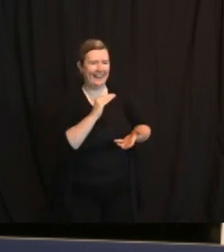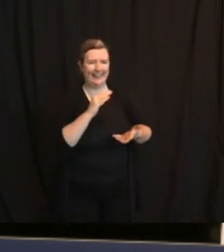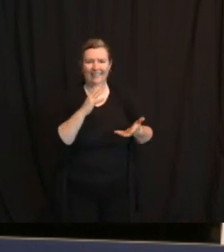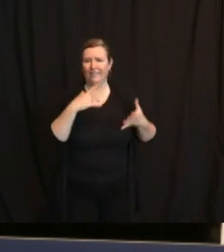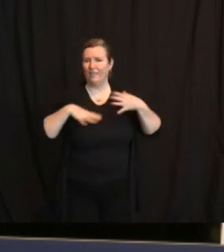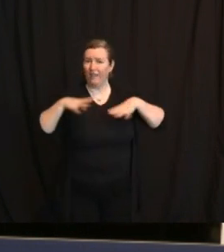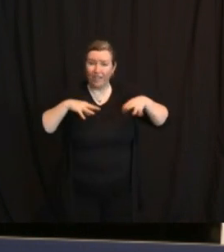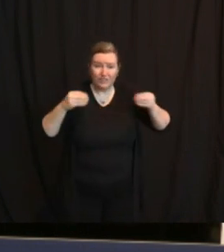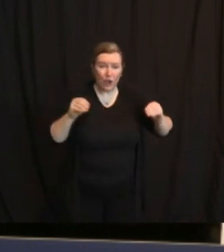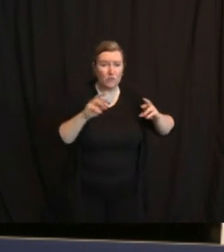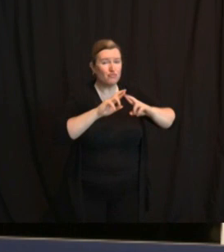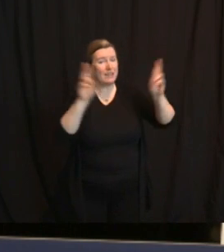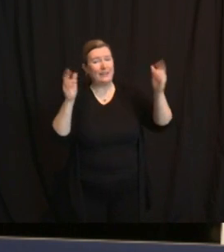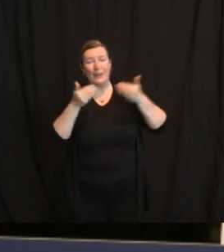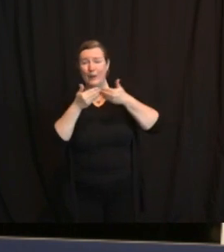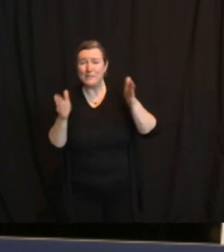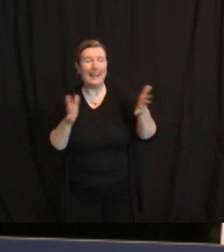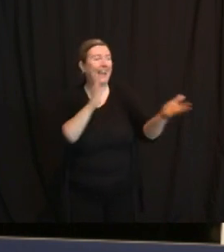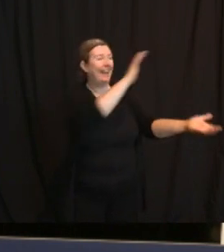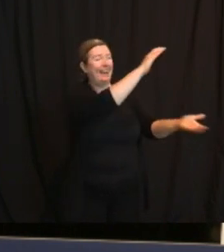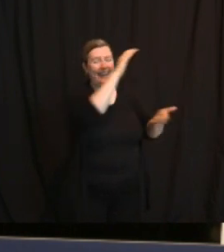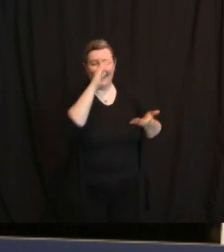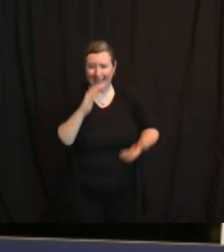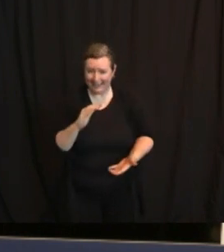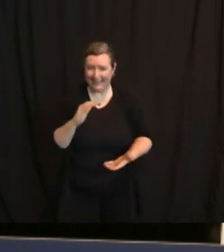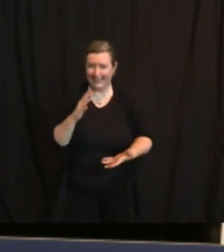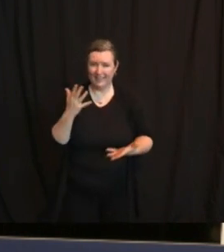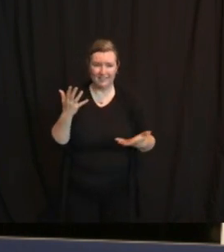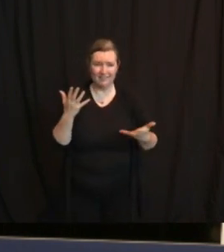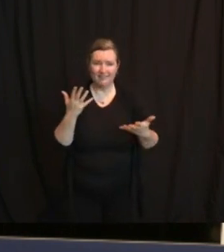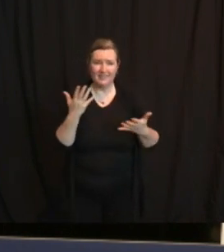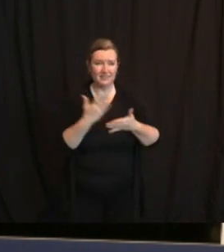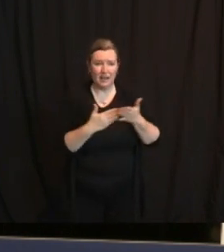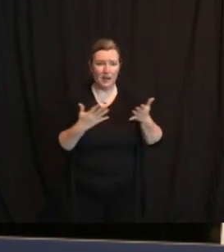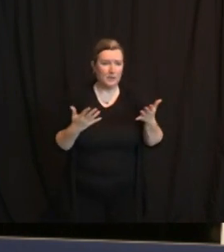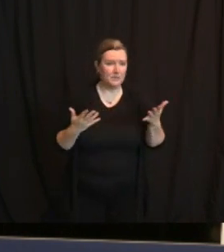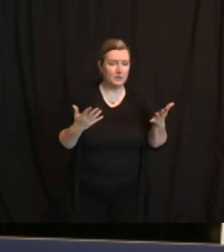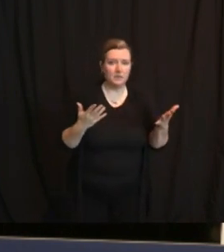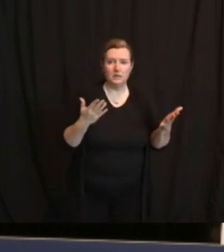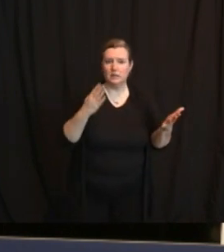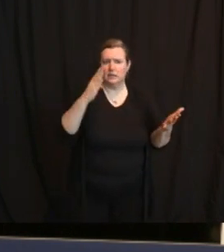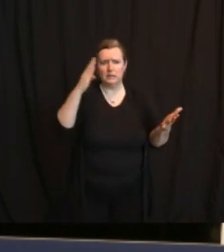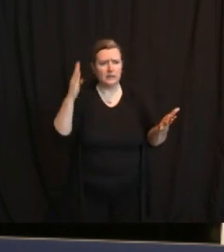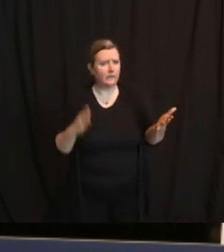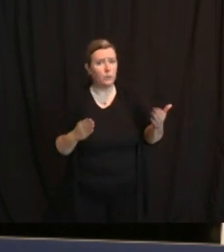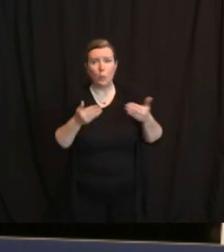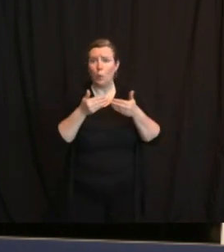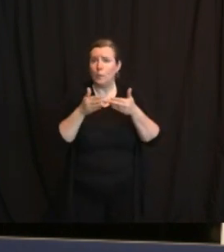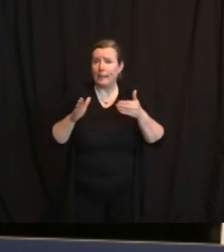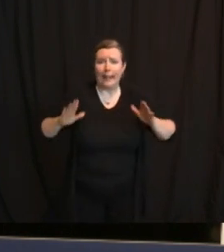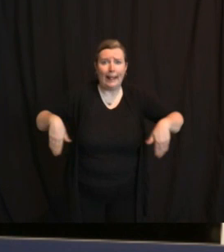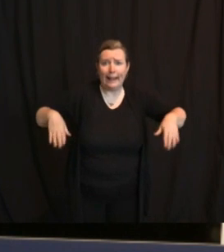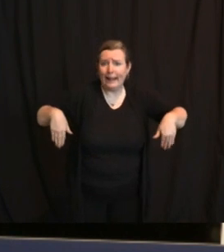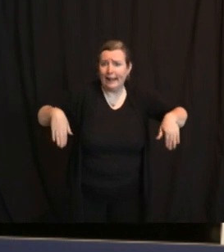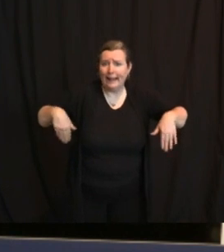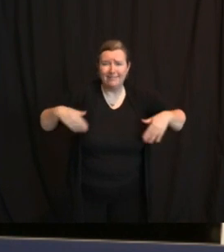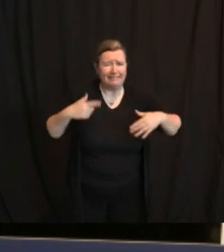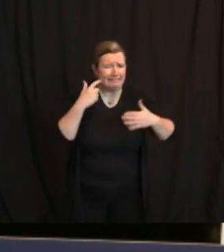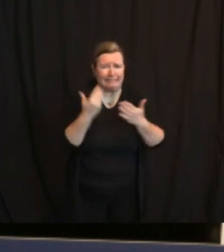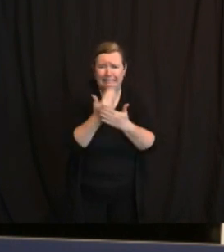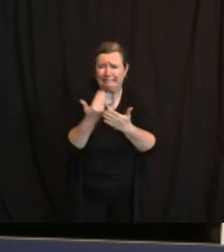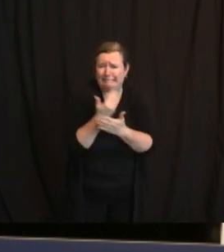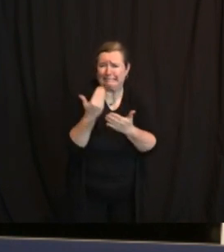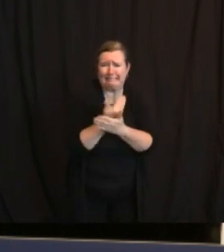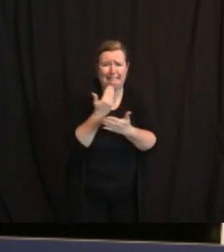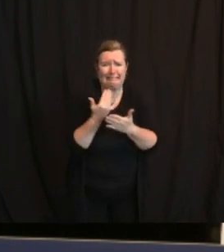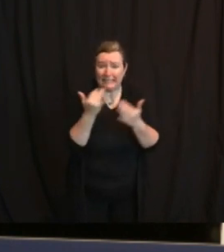open, especially at the shore communities. Some of them never even got to be open when we had to close down, and they have